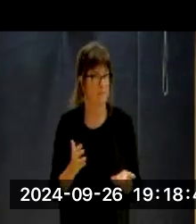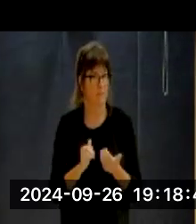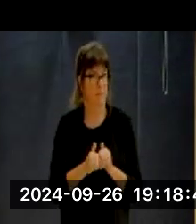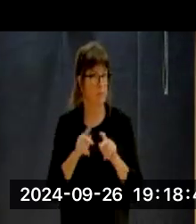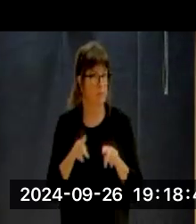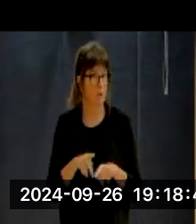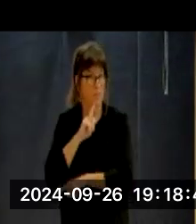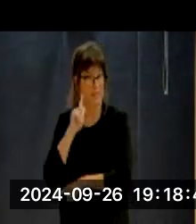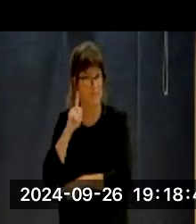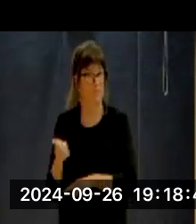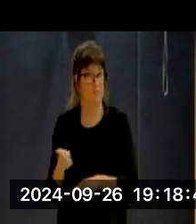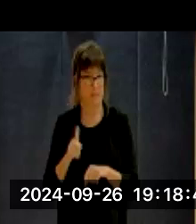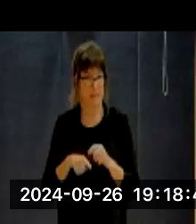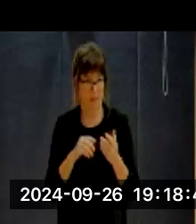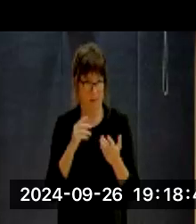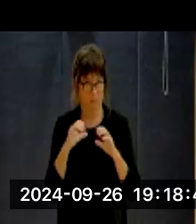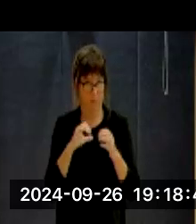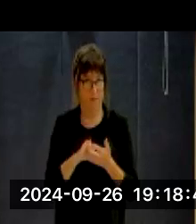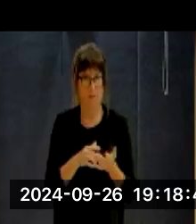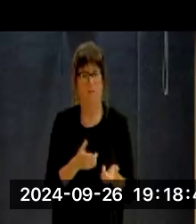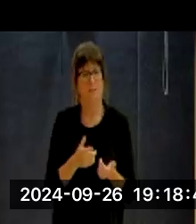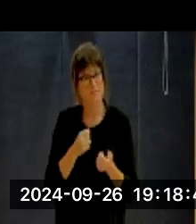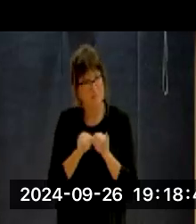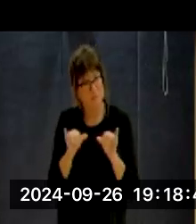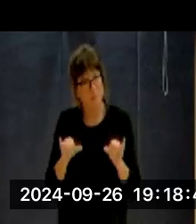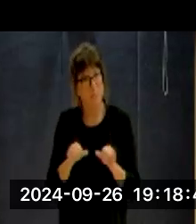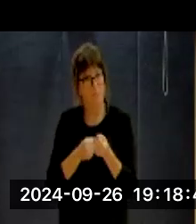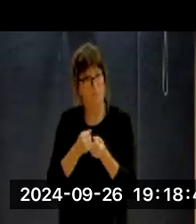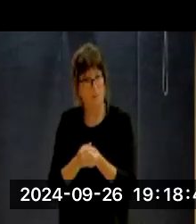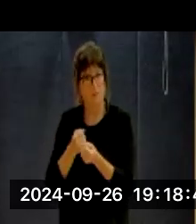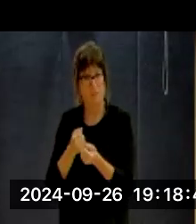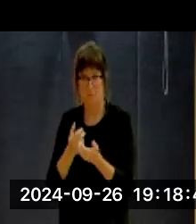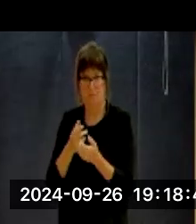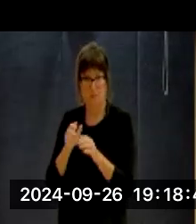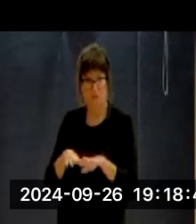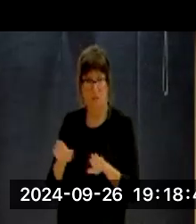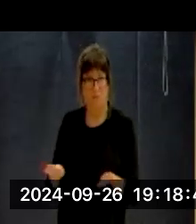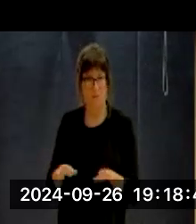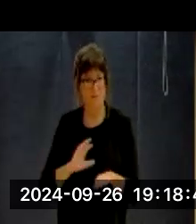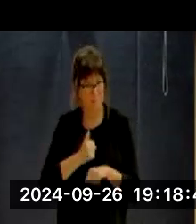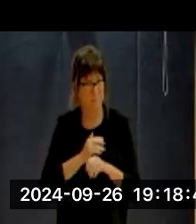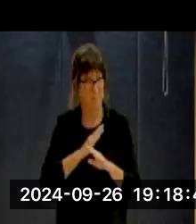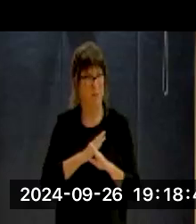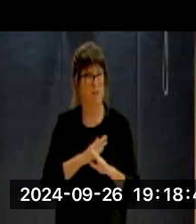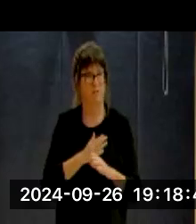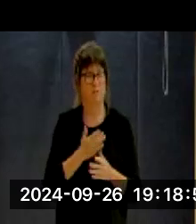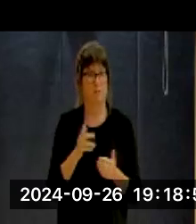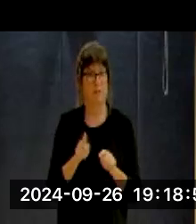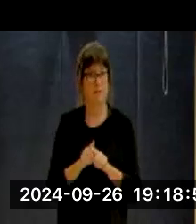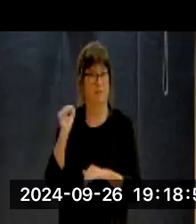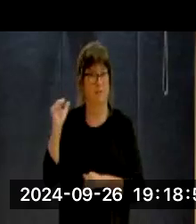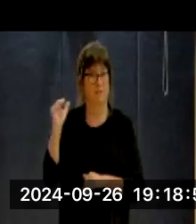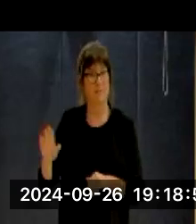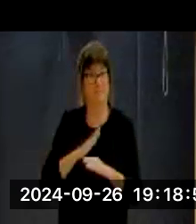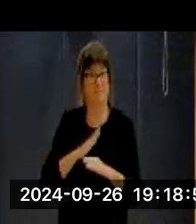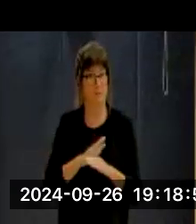The systems that are supposed to be supporting and serving our children are putting up these barriers. As an adult, his barrier to